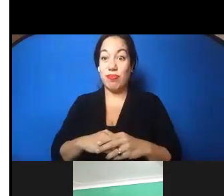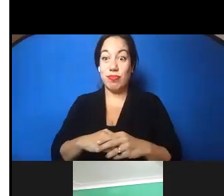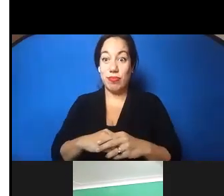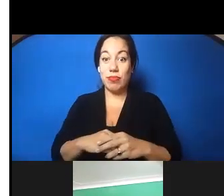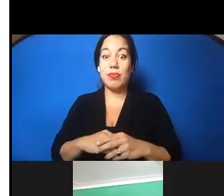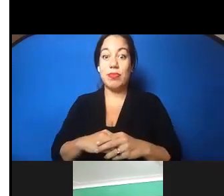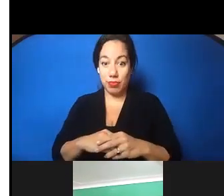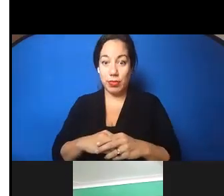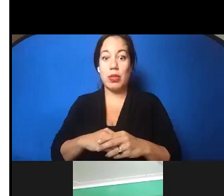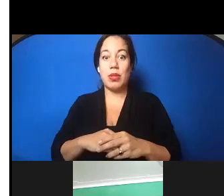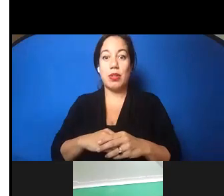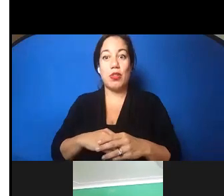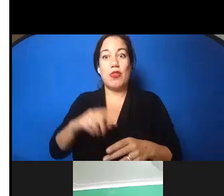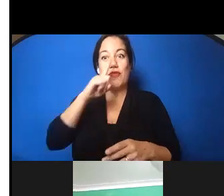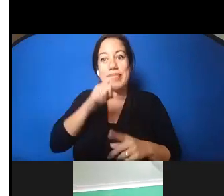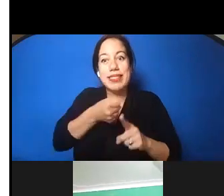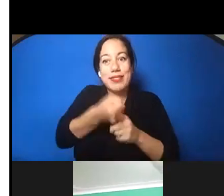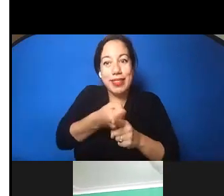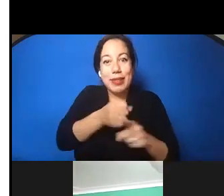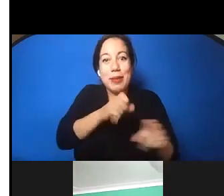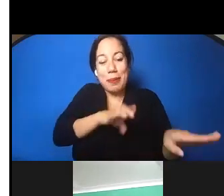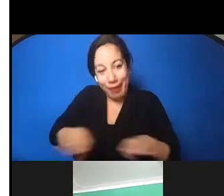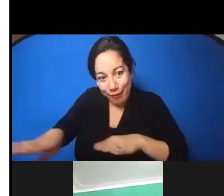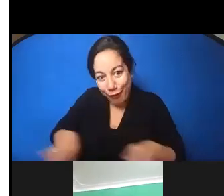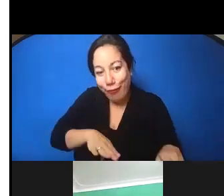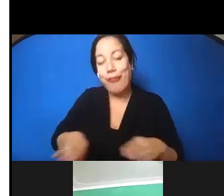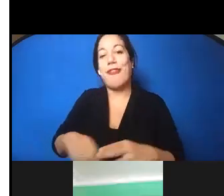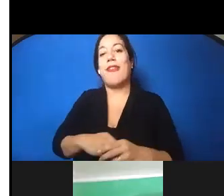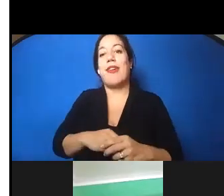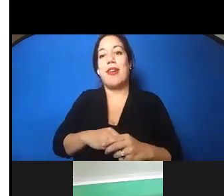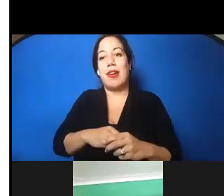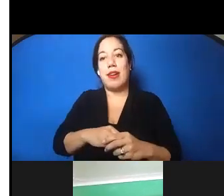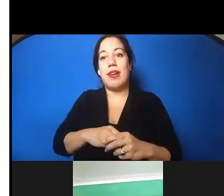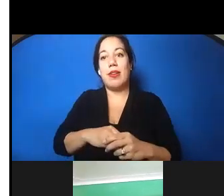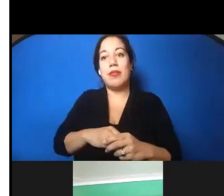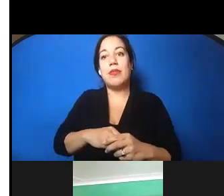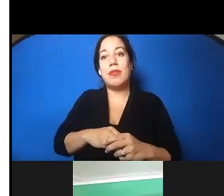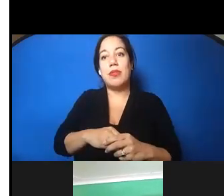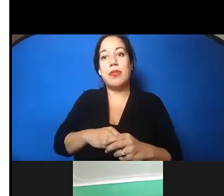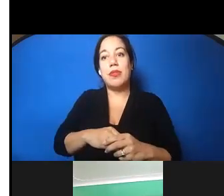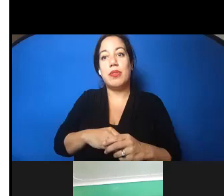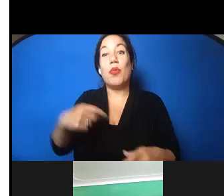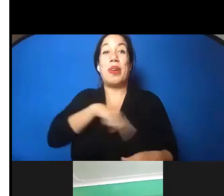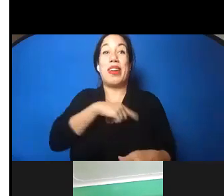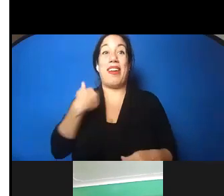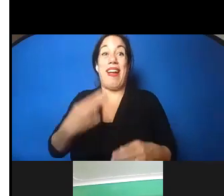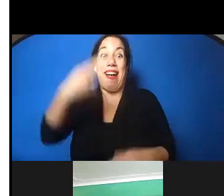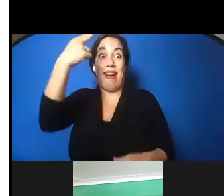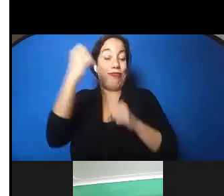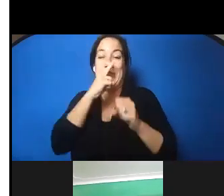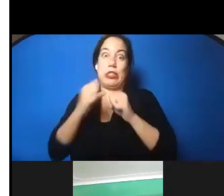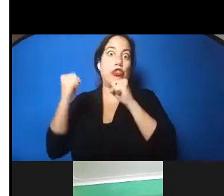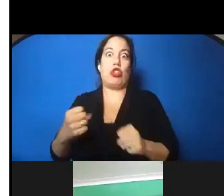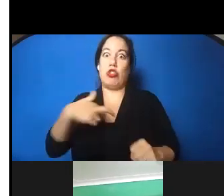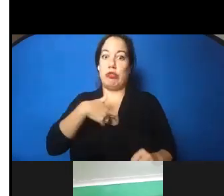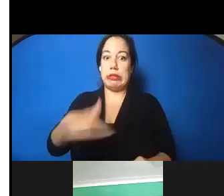people has really affected the fight against COVID-19. And then ignorance. We have the highest rate of illiteracy. So people are still ignorant. If